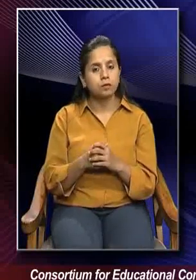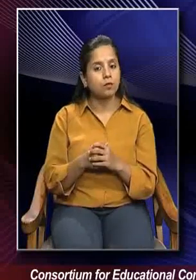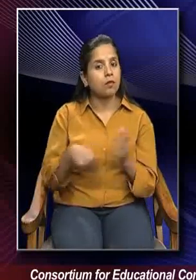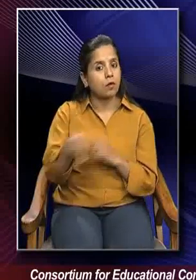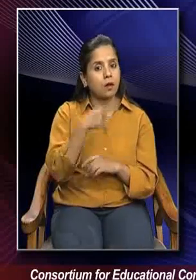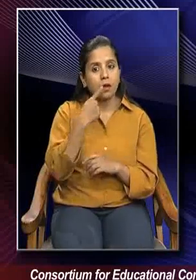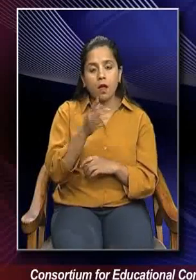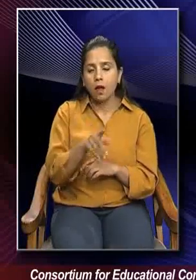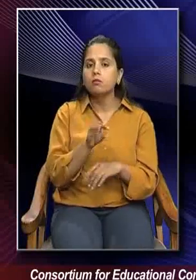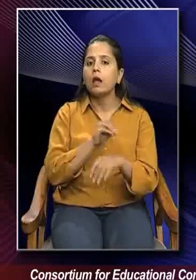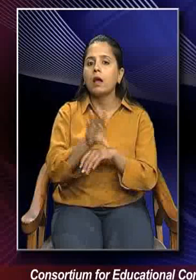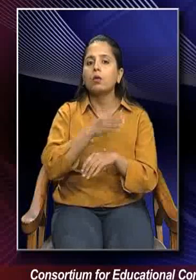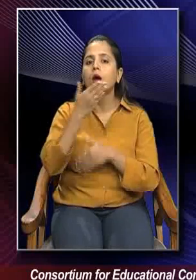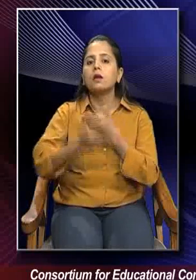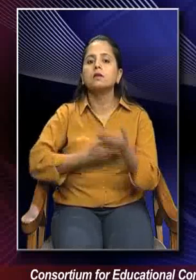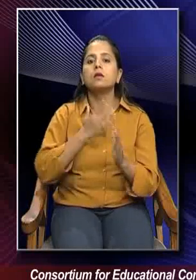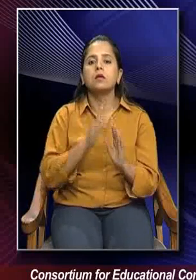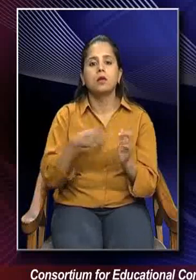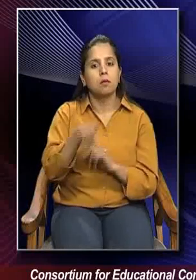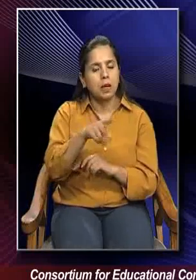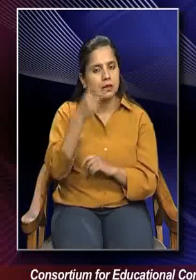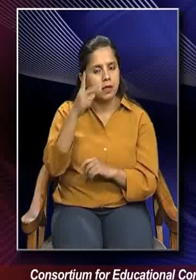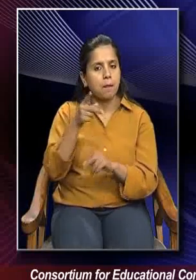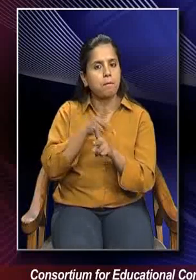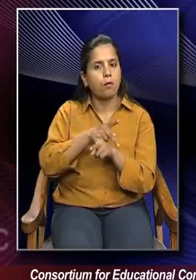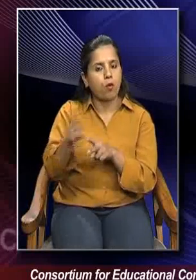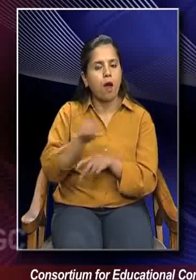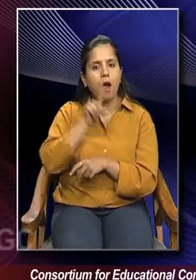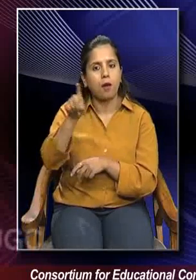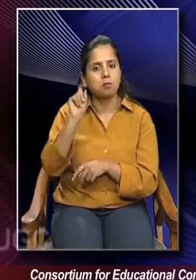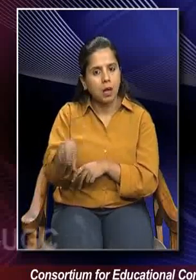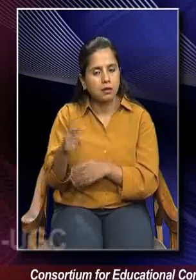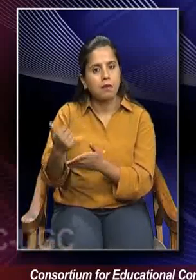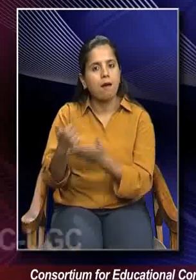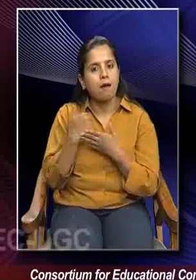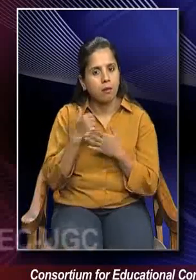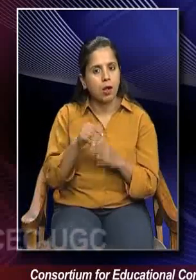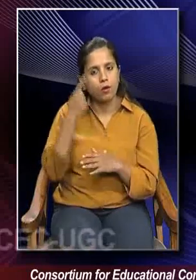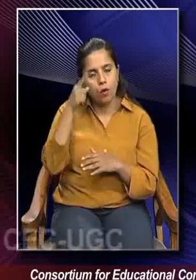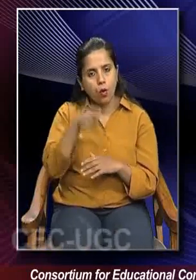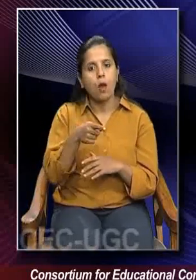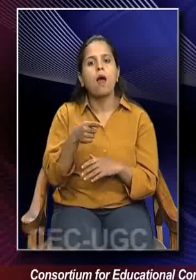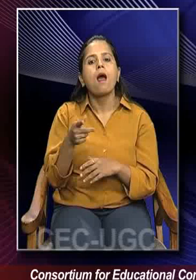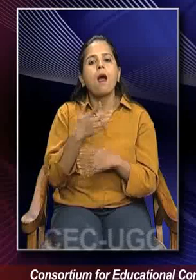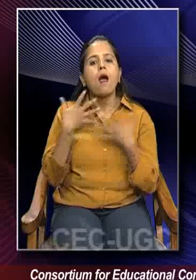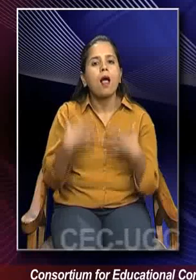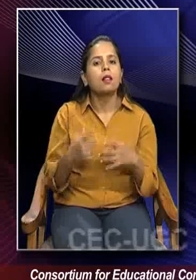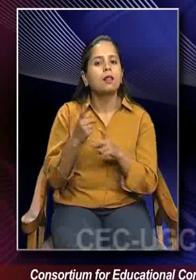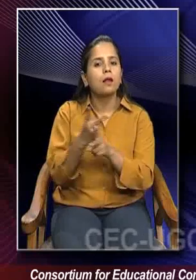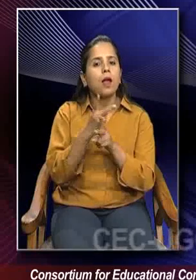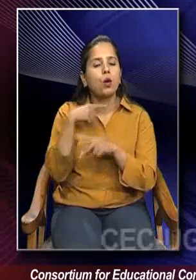is advisable to seek the professional help from a healthcare